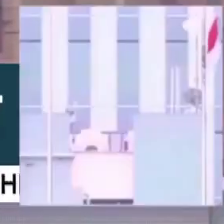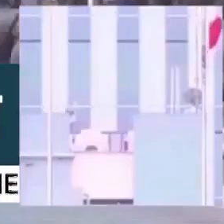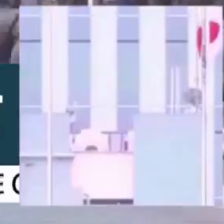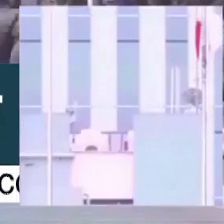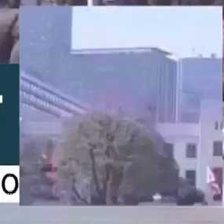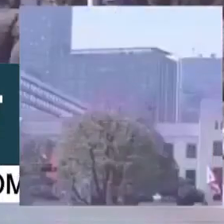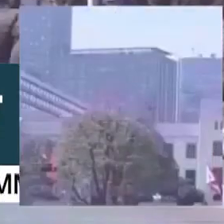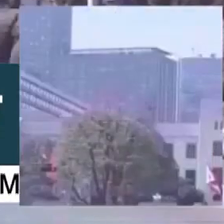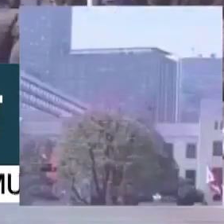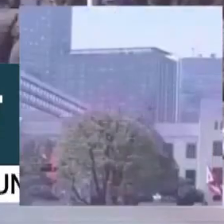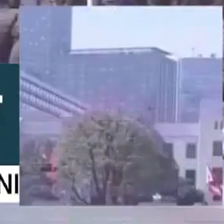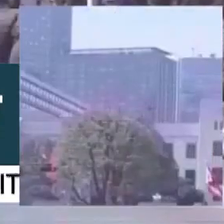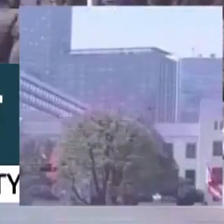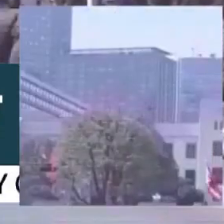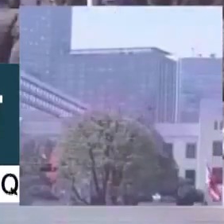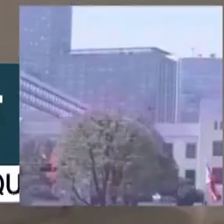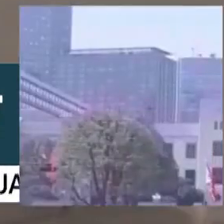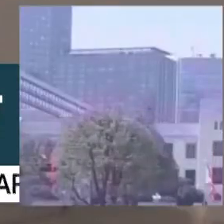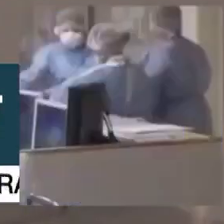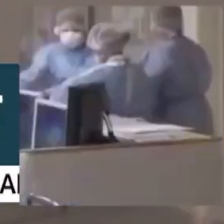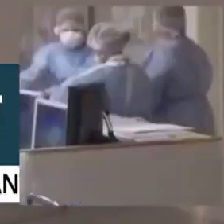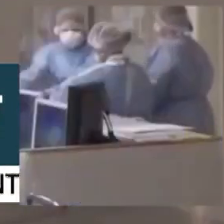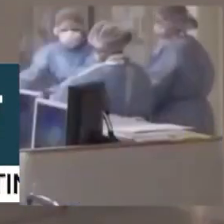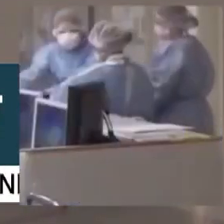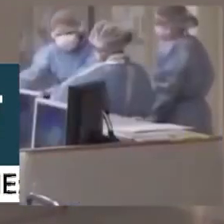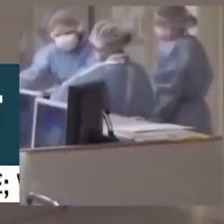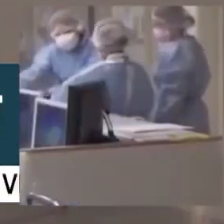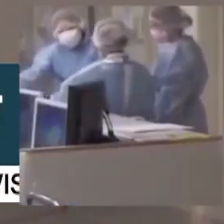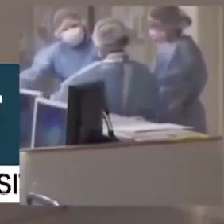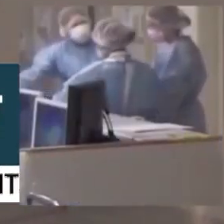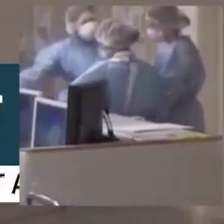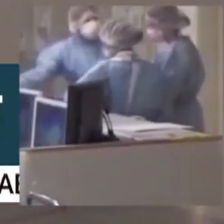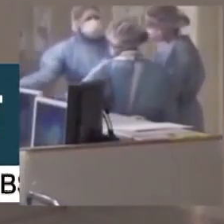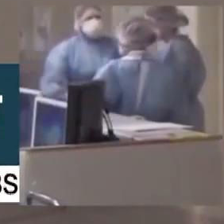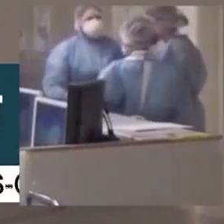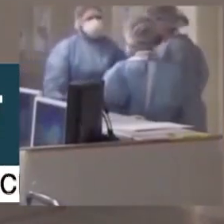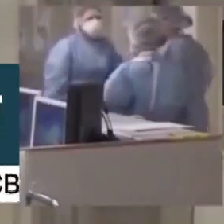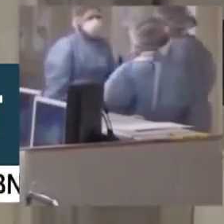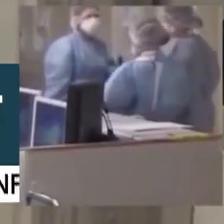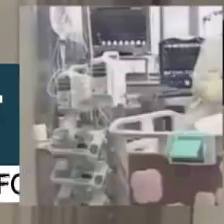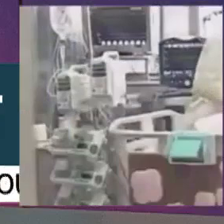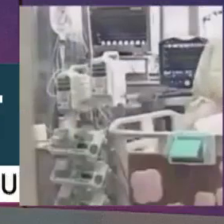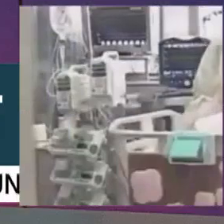which has recorded over 1,100 cases as of April 5th.